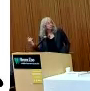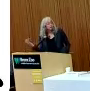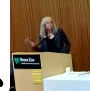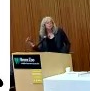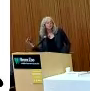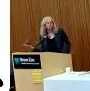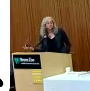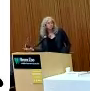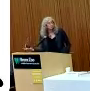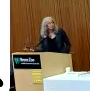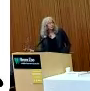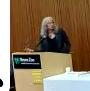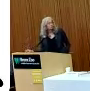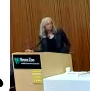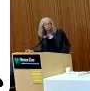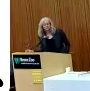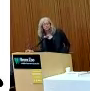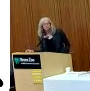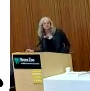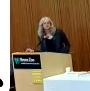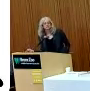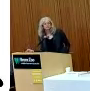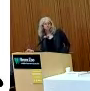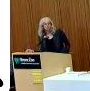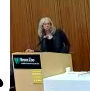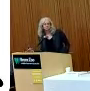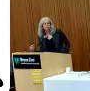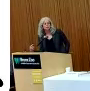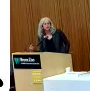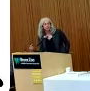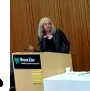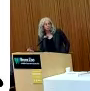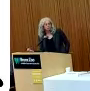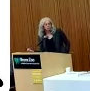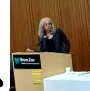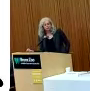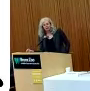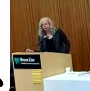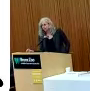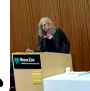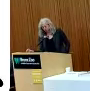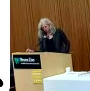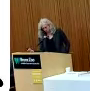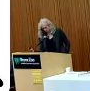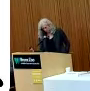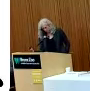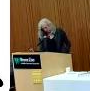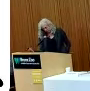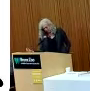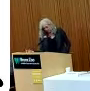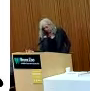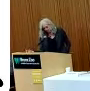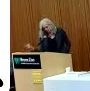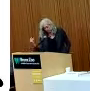know collectively hundreds of millions of dollars in interest payments um for these higher cost loans